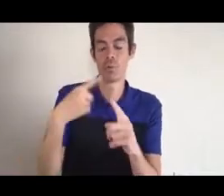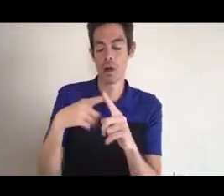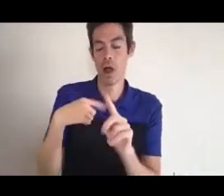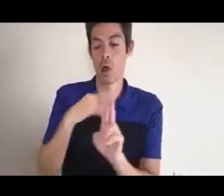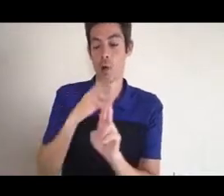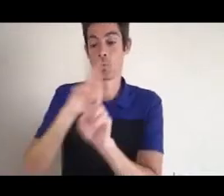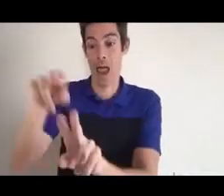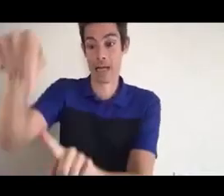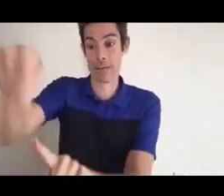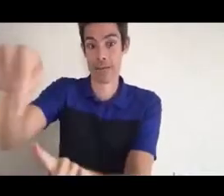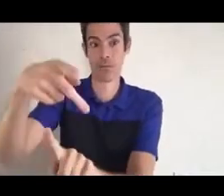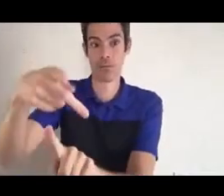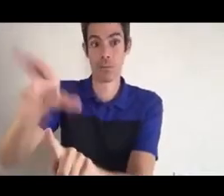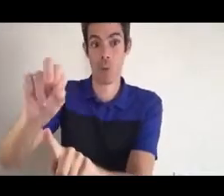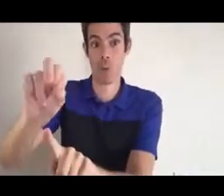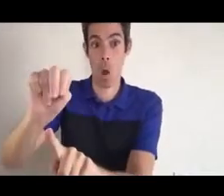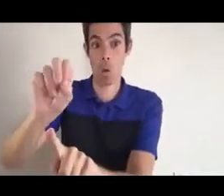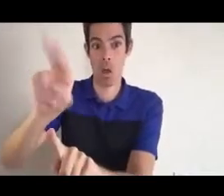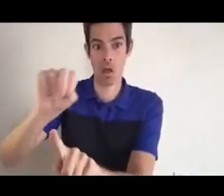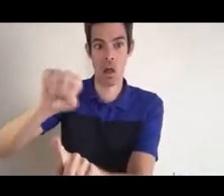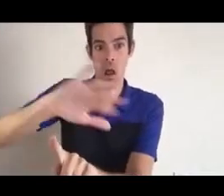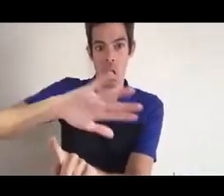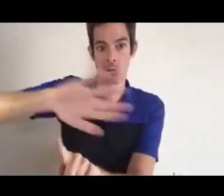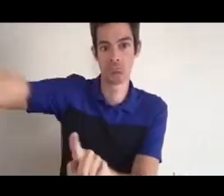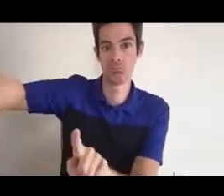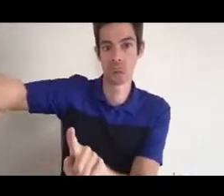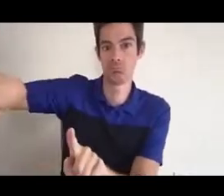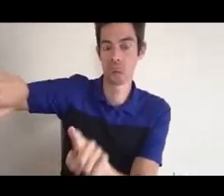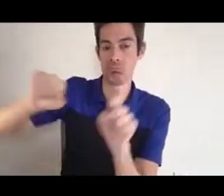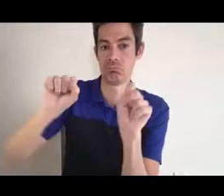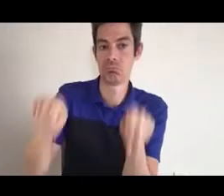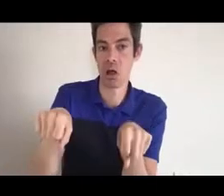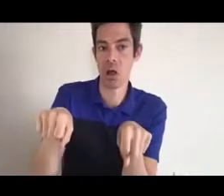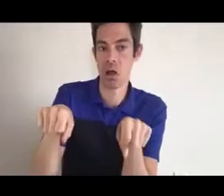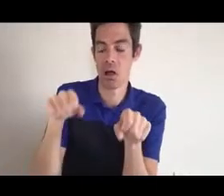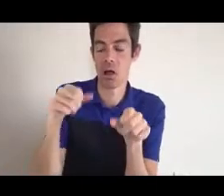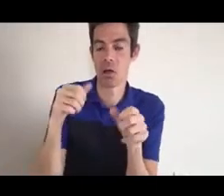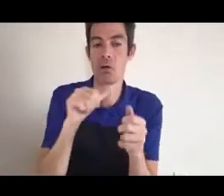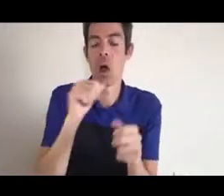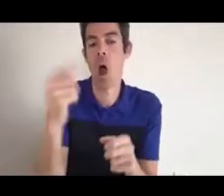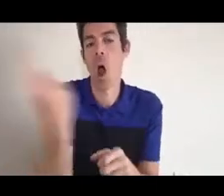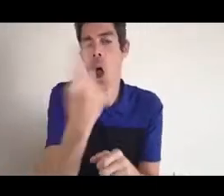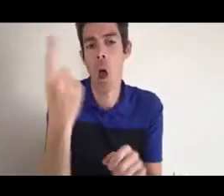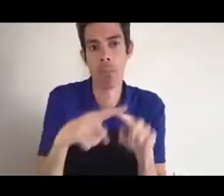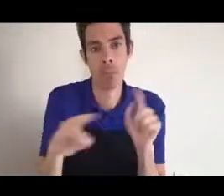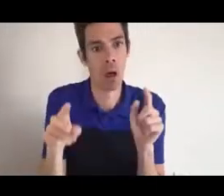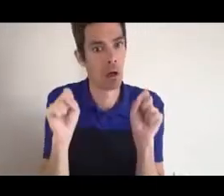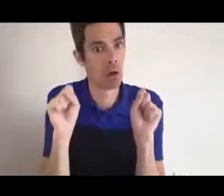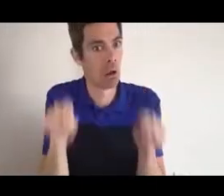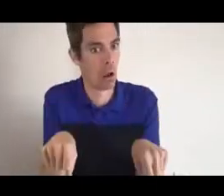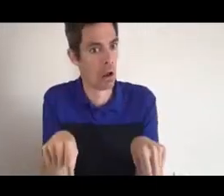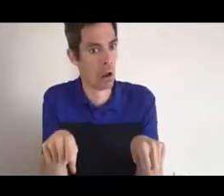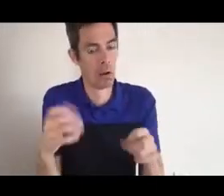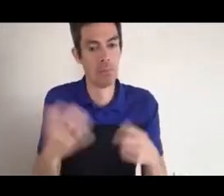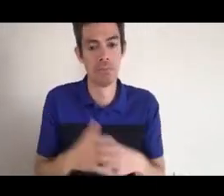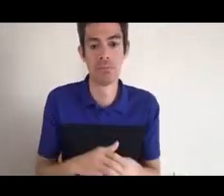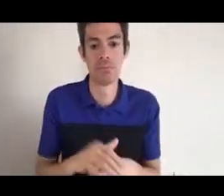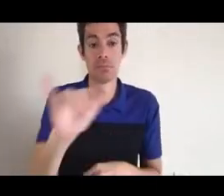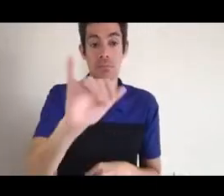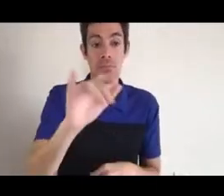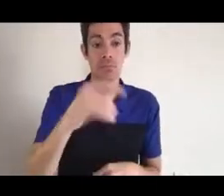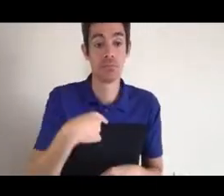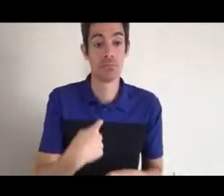pronoun out. When I'm reacting to a pronoun, I actually don't have to state the pronoun. Not